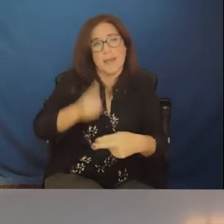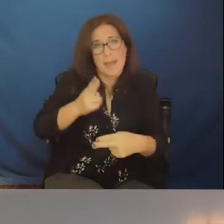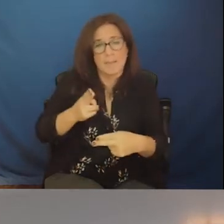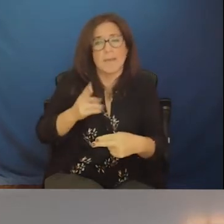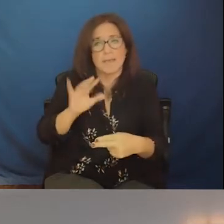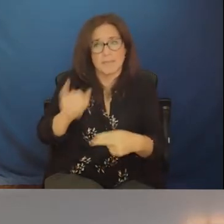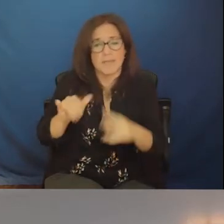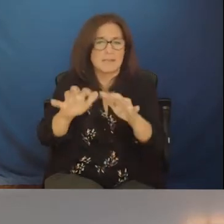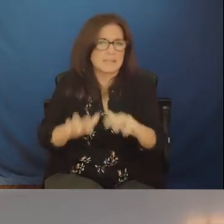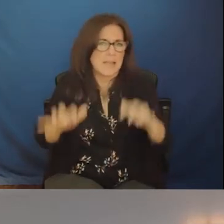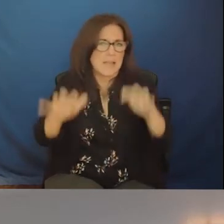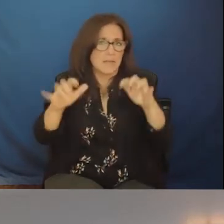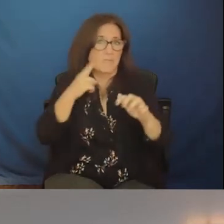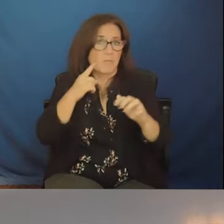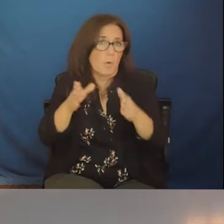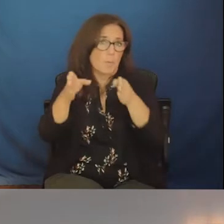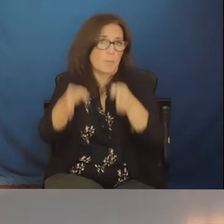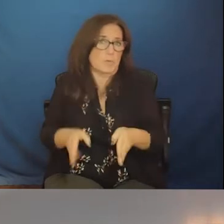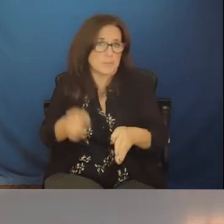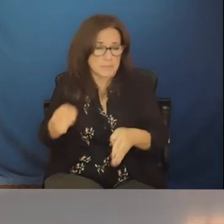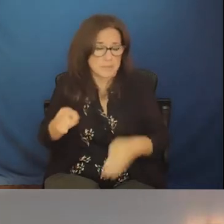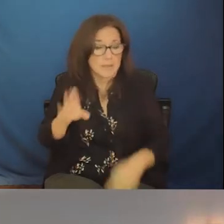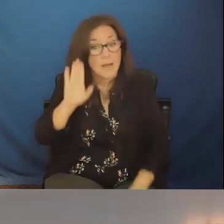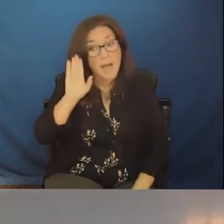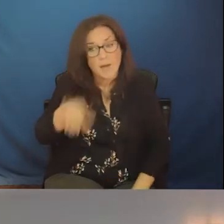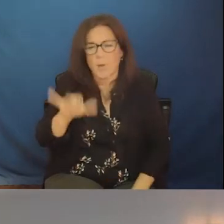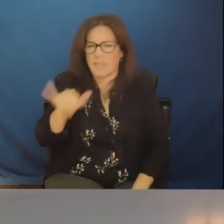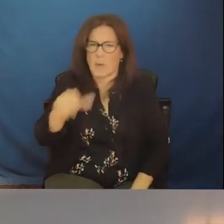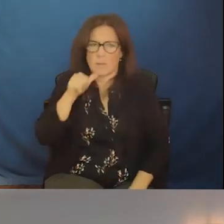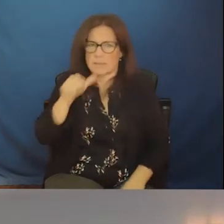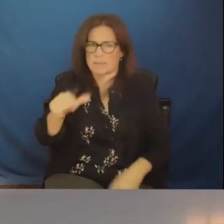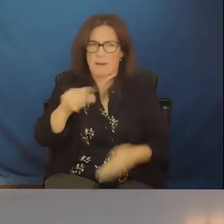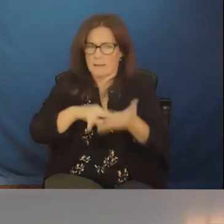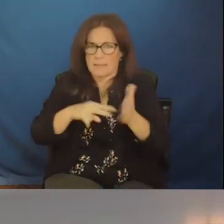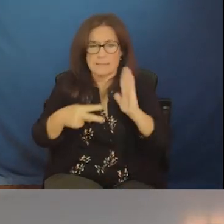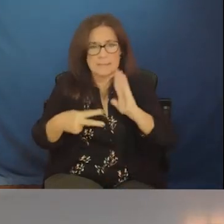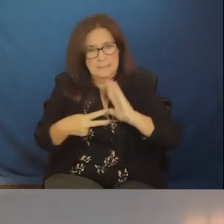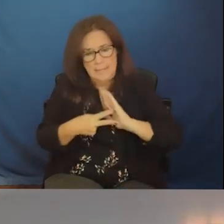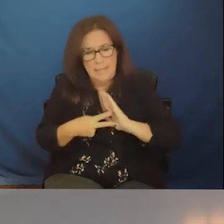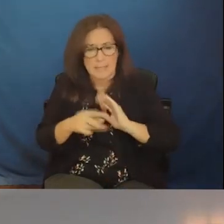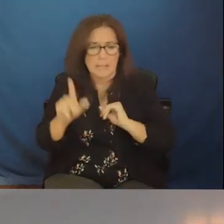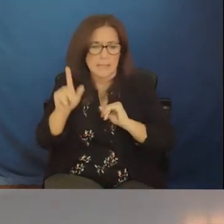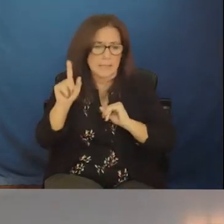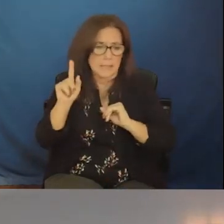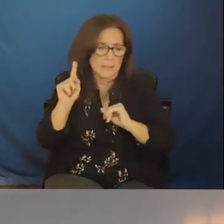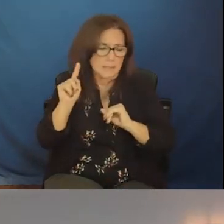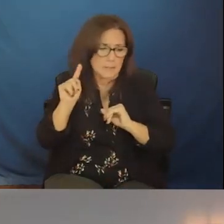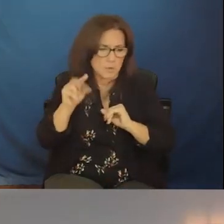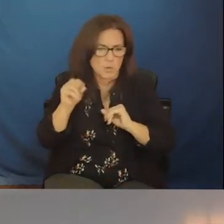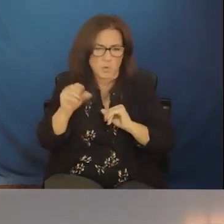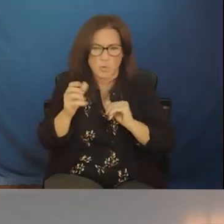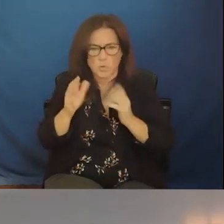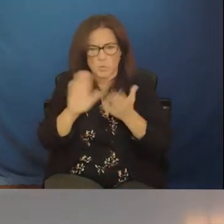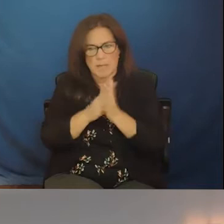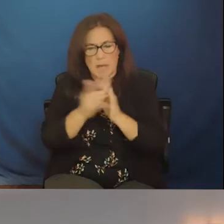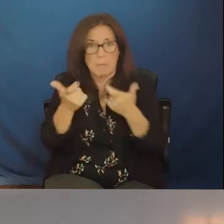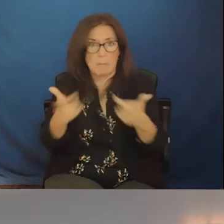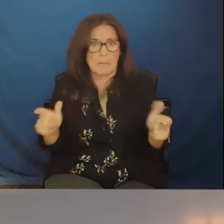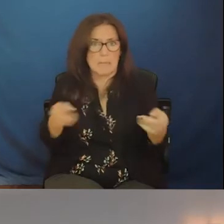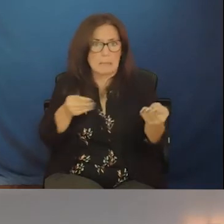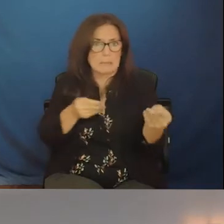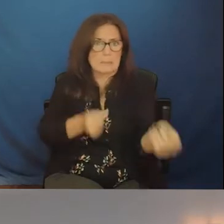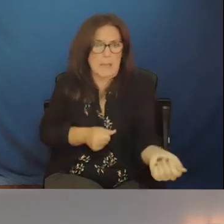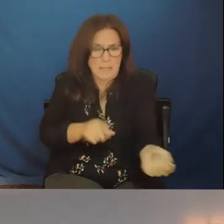Stadium, and I know, it wasn't intended to be as large of an expense, $41 million. I